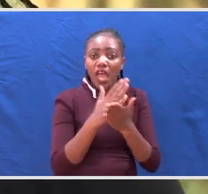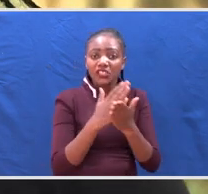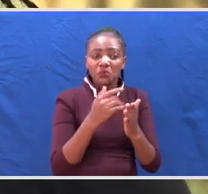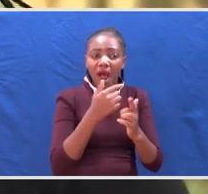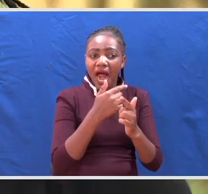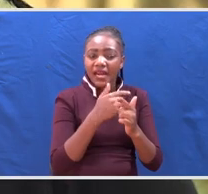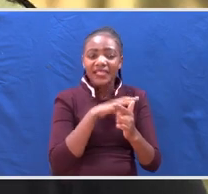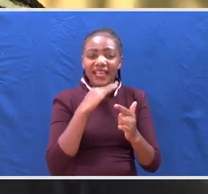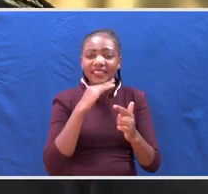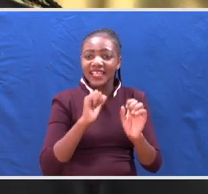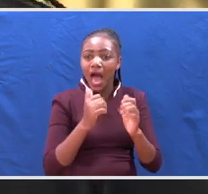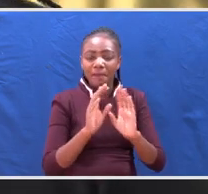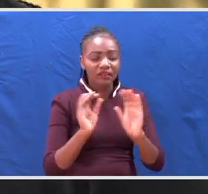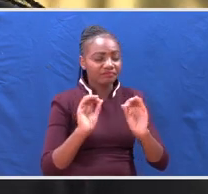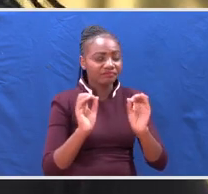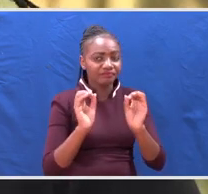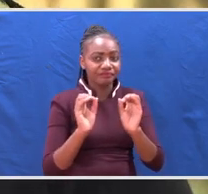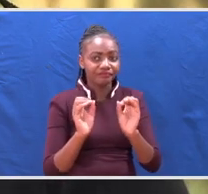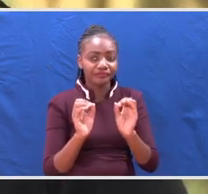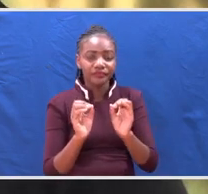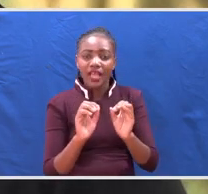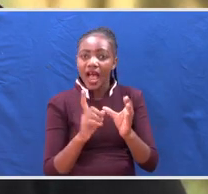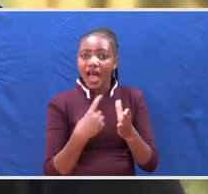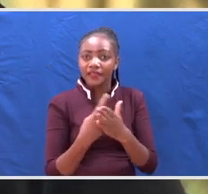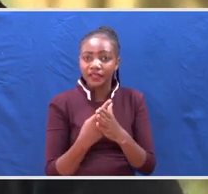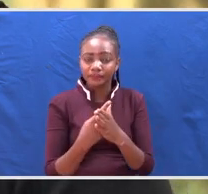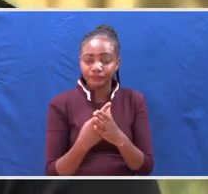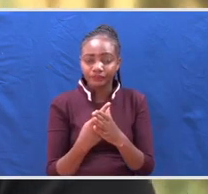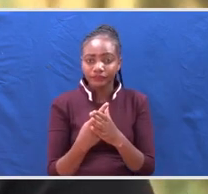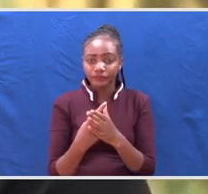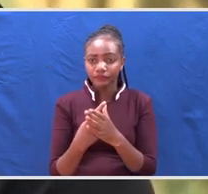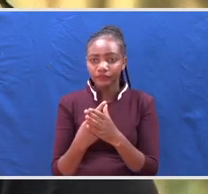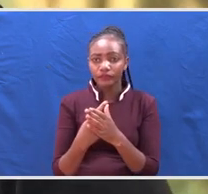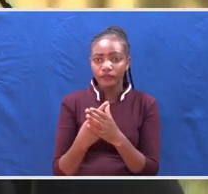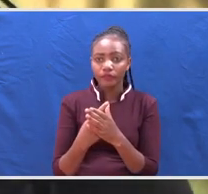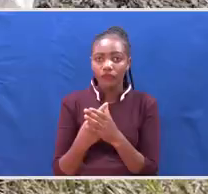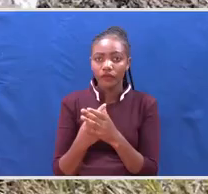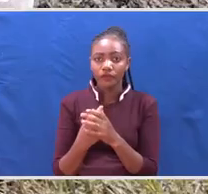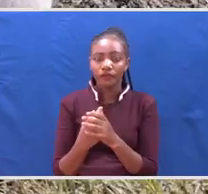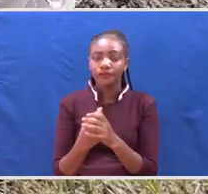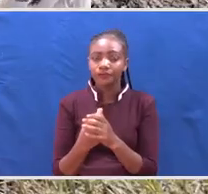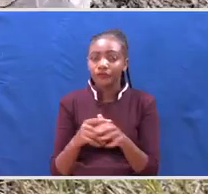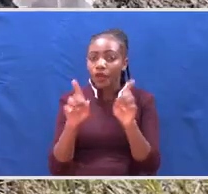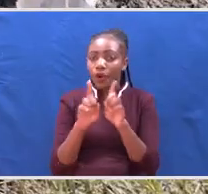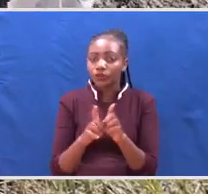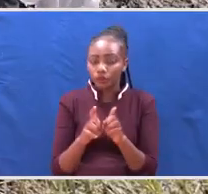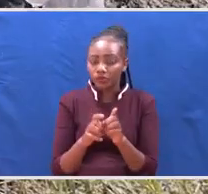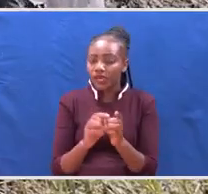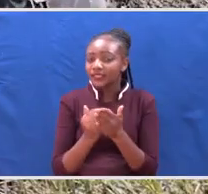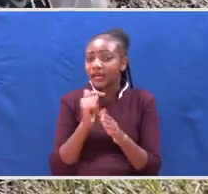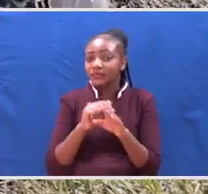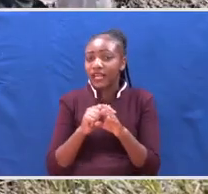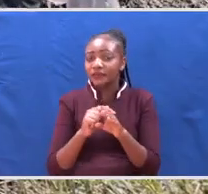the vultures or when they don't resolve it using the poisoned carcass and all that. Many a times